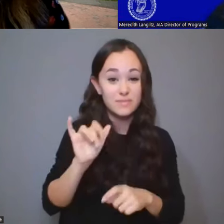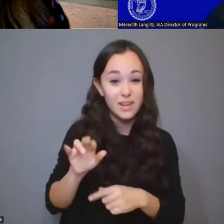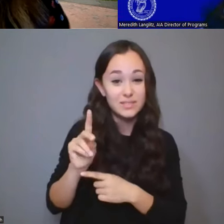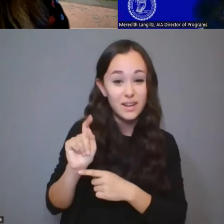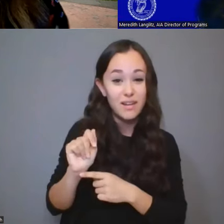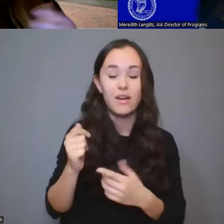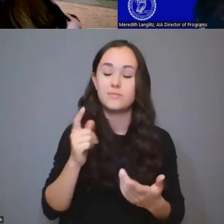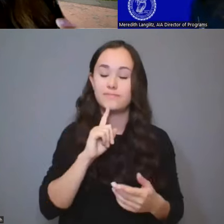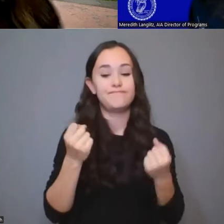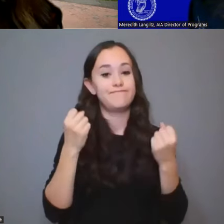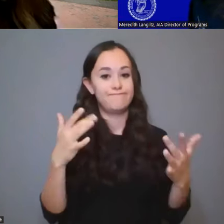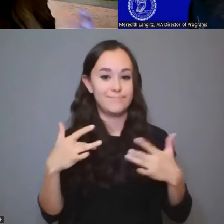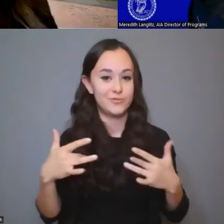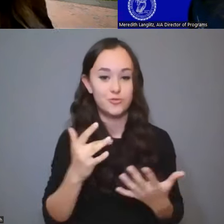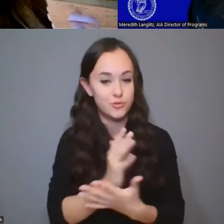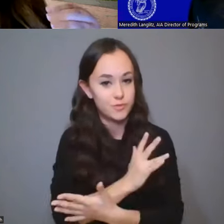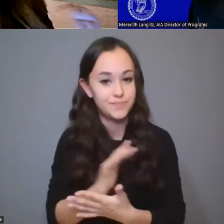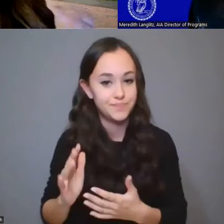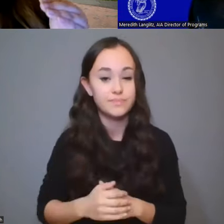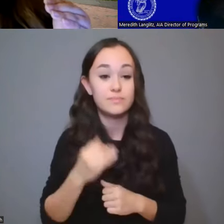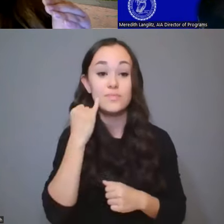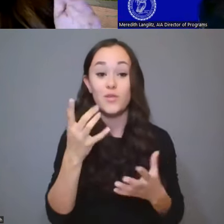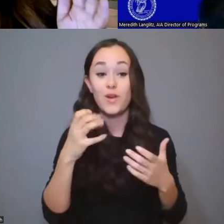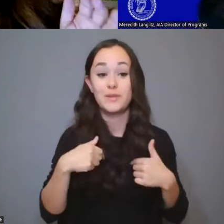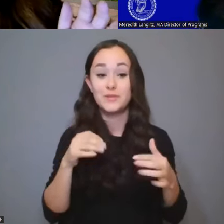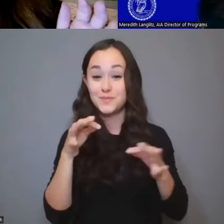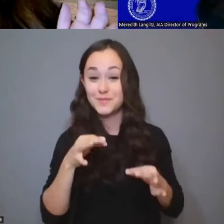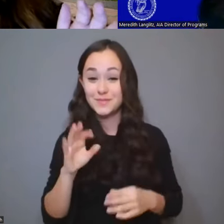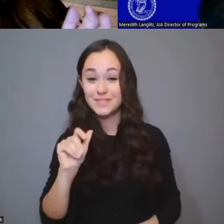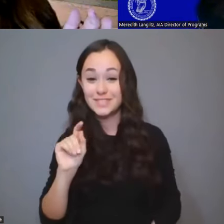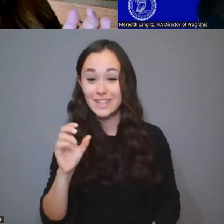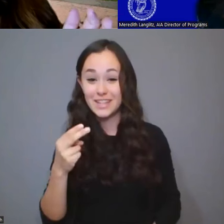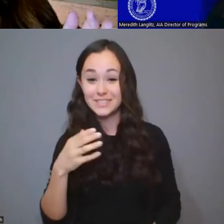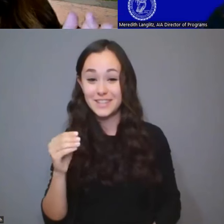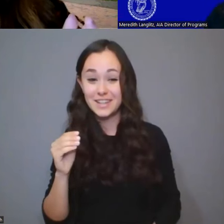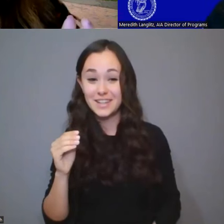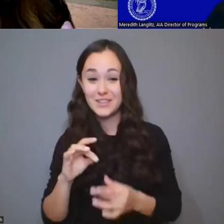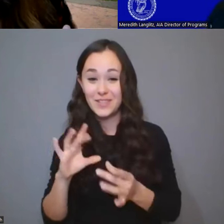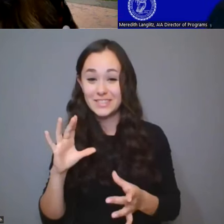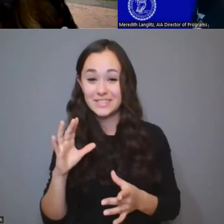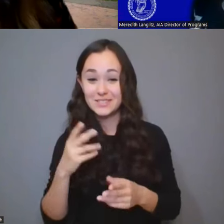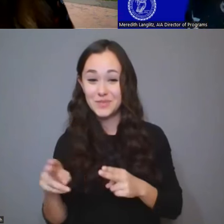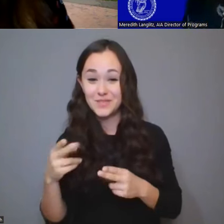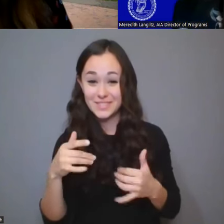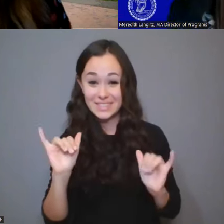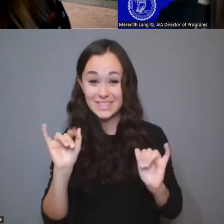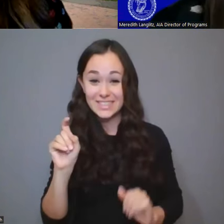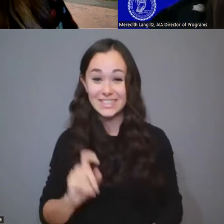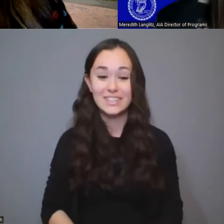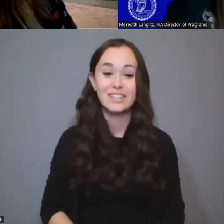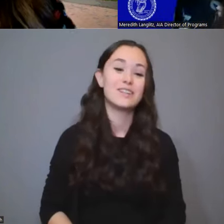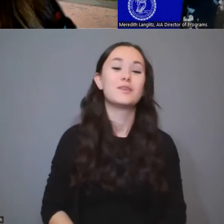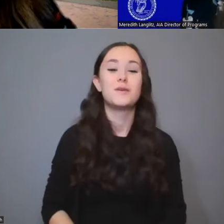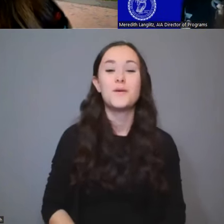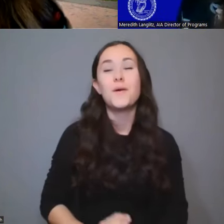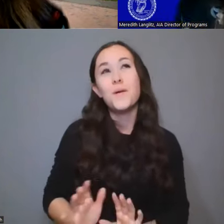of concerns there. If you want me to talk about catch and release in brief, do we still want to do that? I think, I don't want to, I don't want to